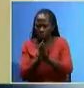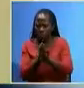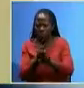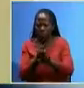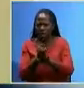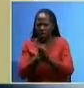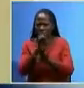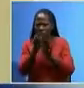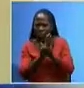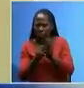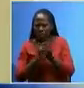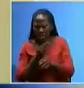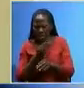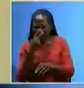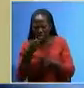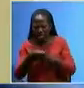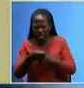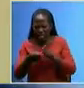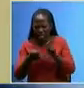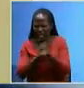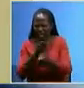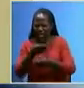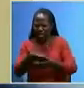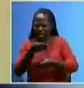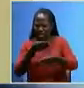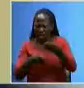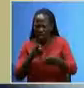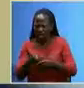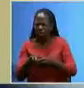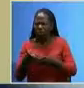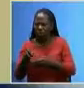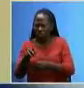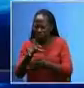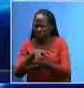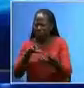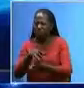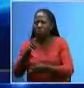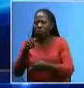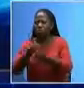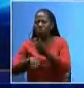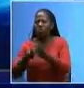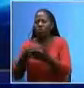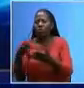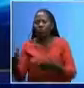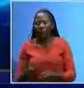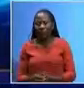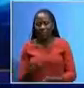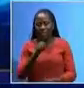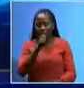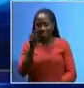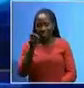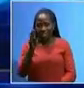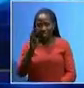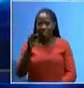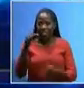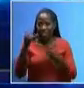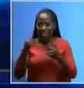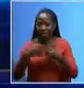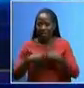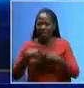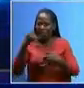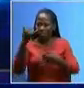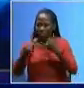exchange rate movement of volatility affected the price. You're watching ZNBC's main news and just now we take